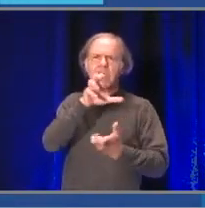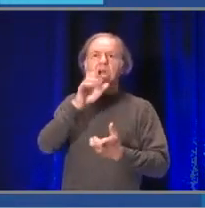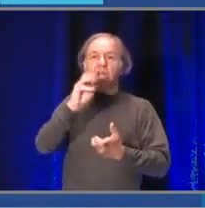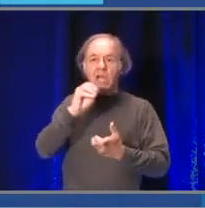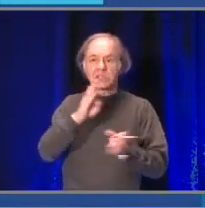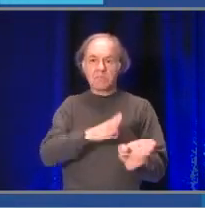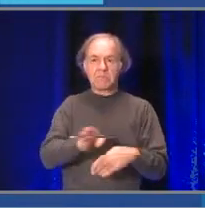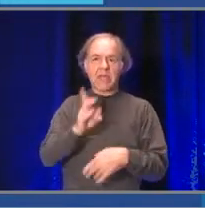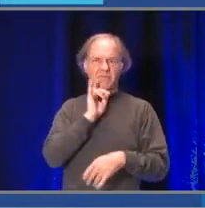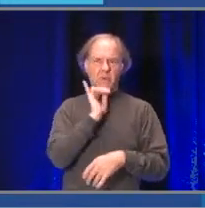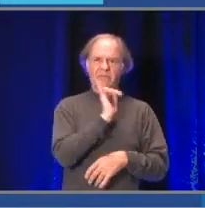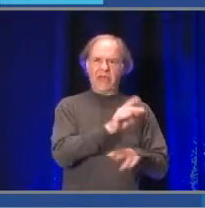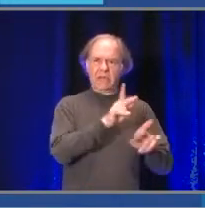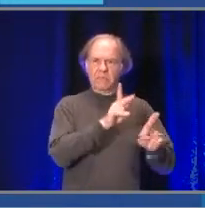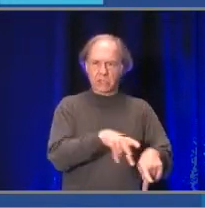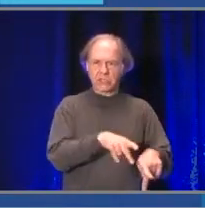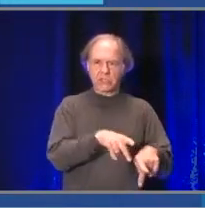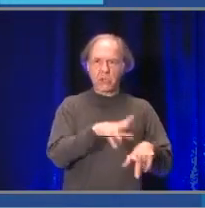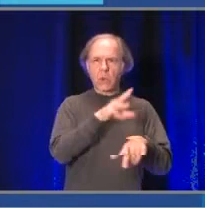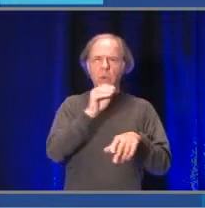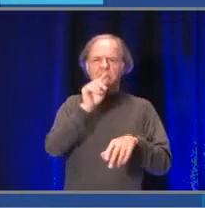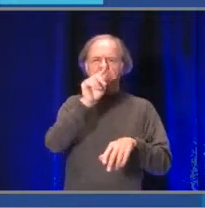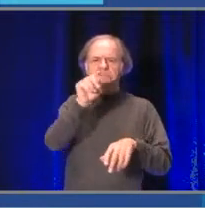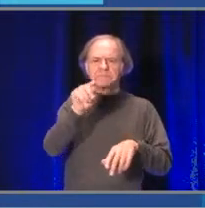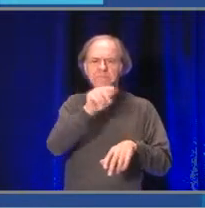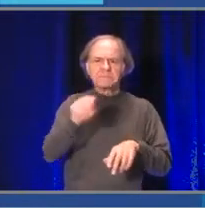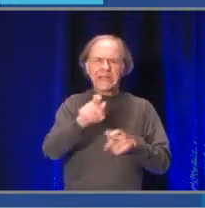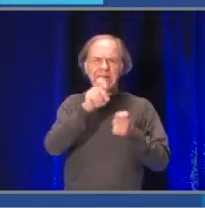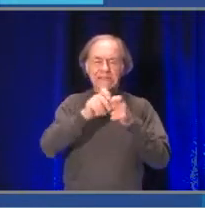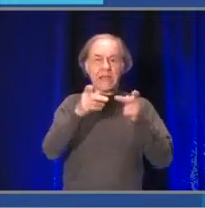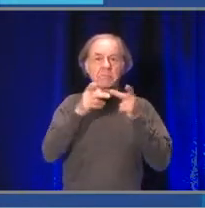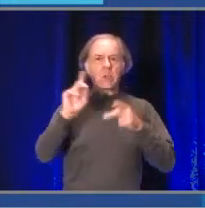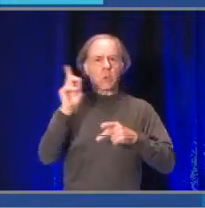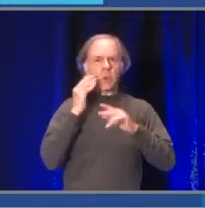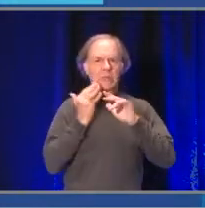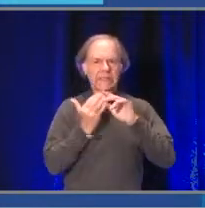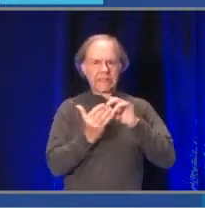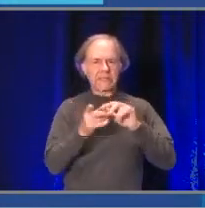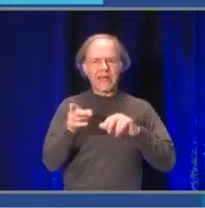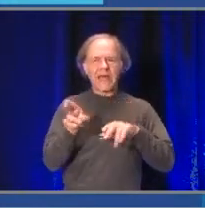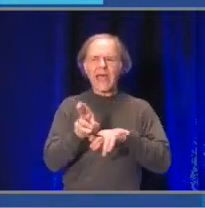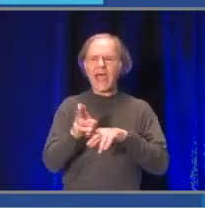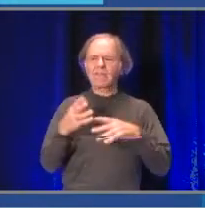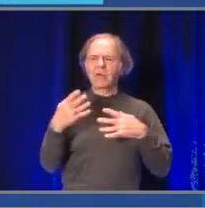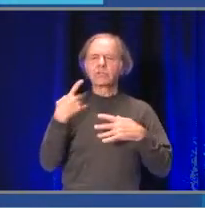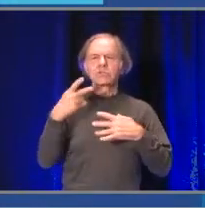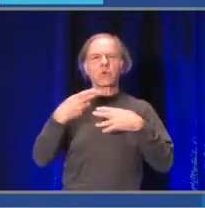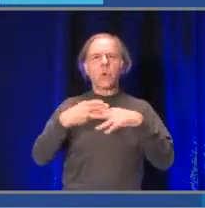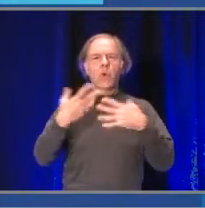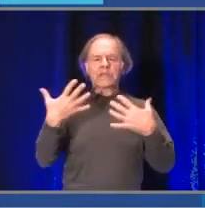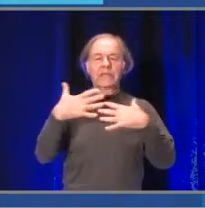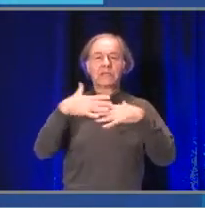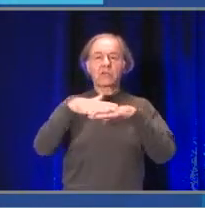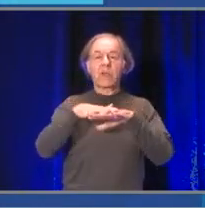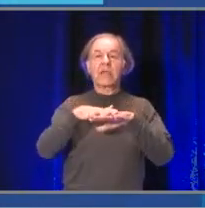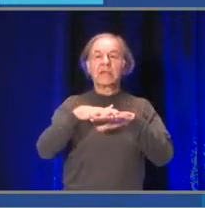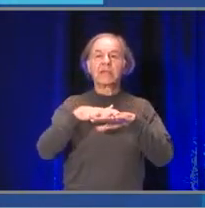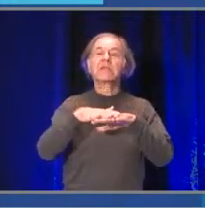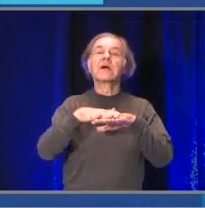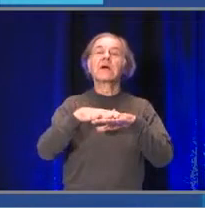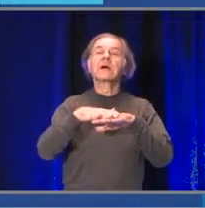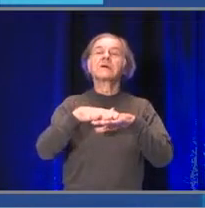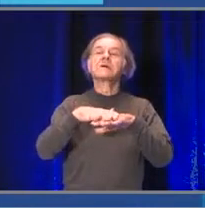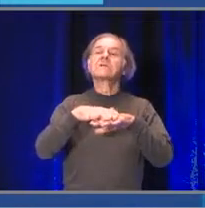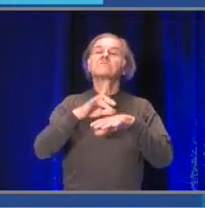the procedure in multiple ablation zones. The device makes use of integrated biplanar ultrasound imaging